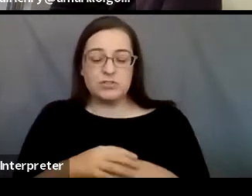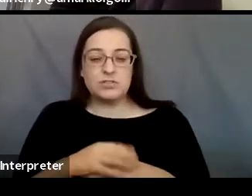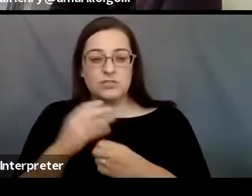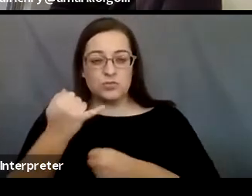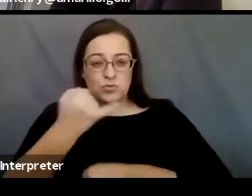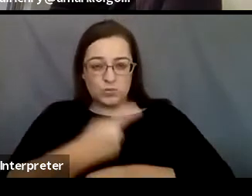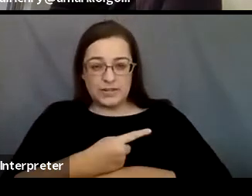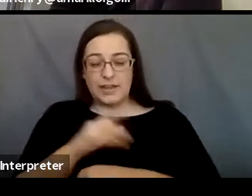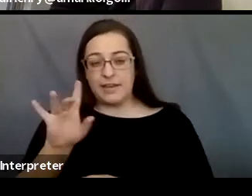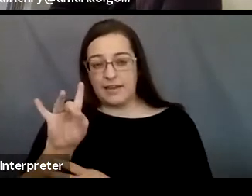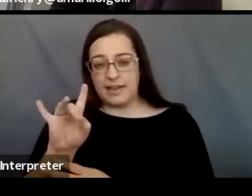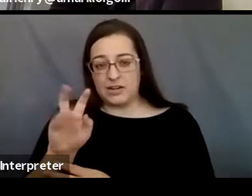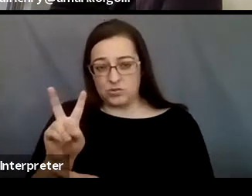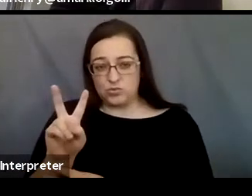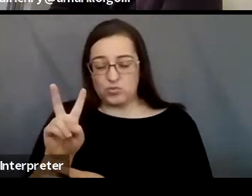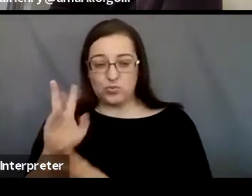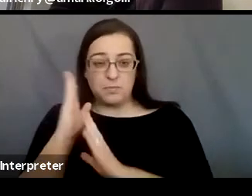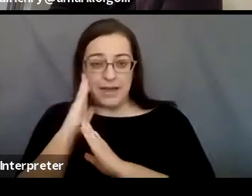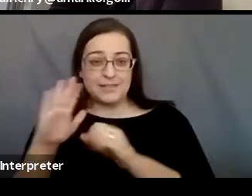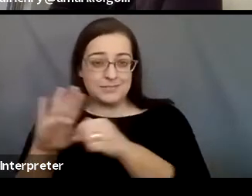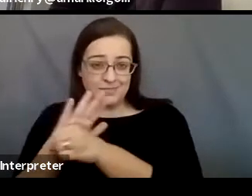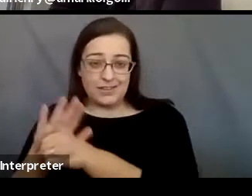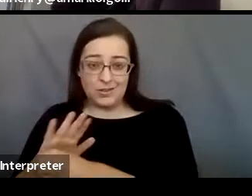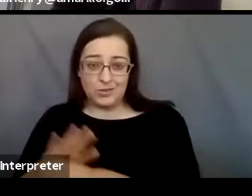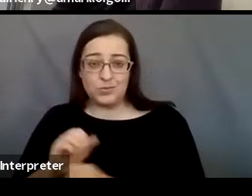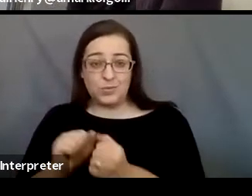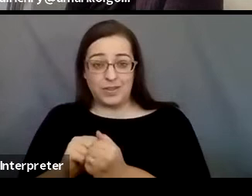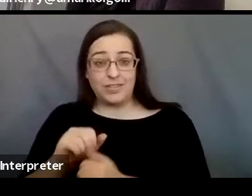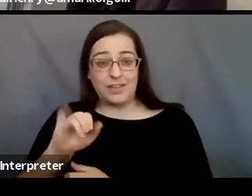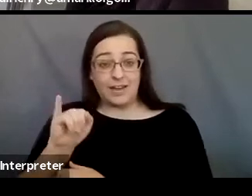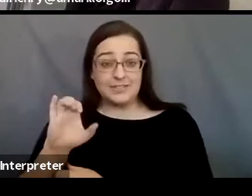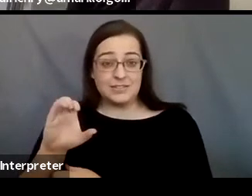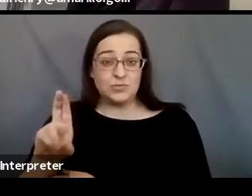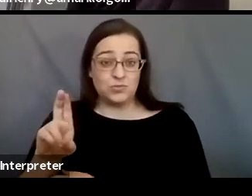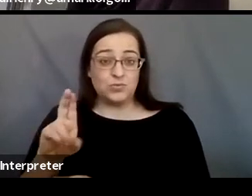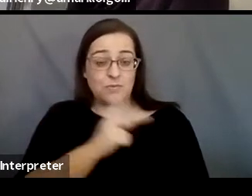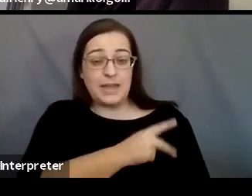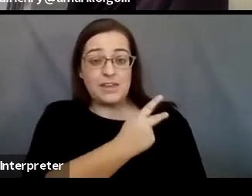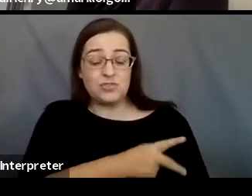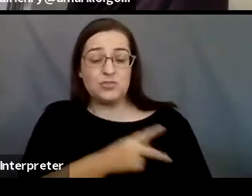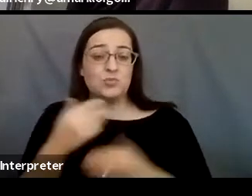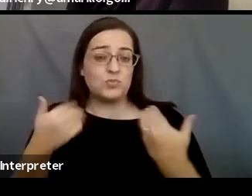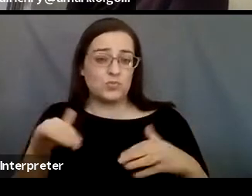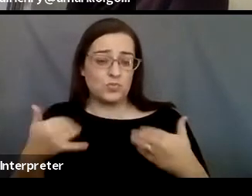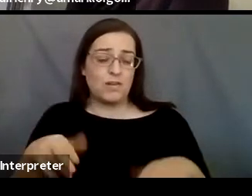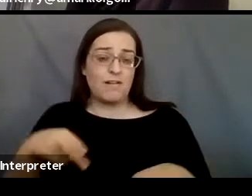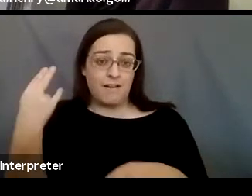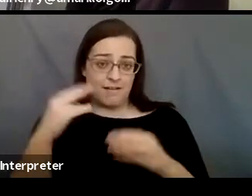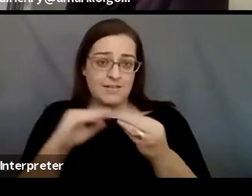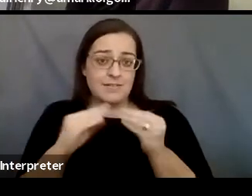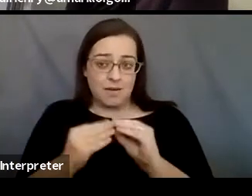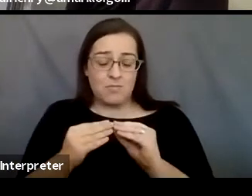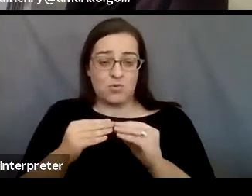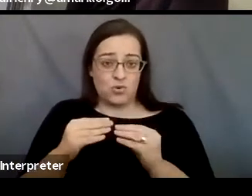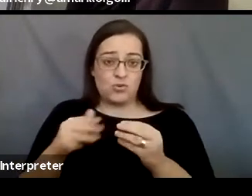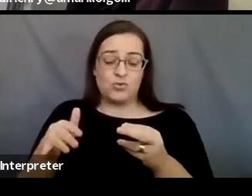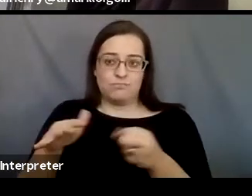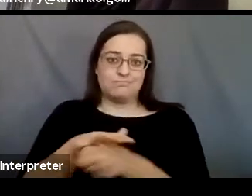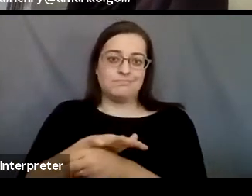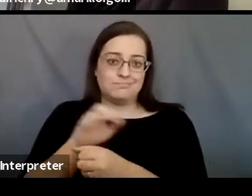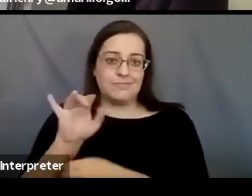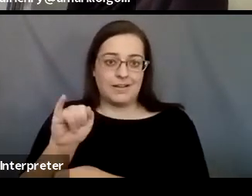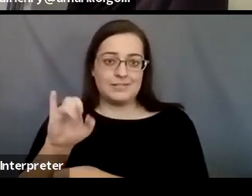today we're at 82 of those beds filled with intensive care patients. So a very high utilization rate on our intensive